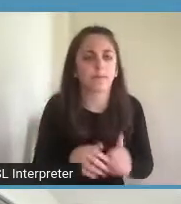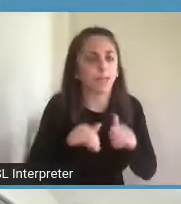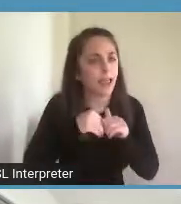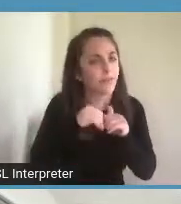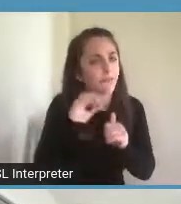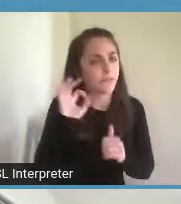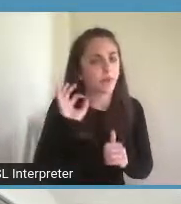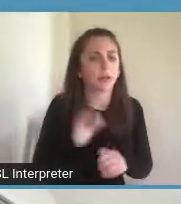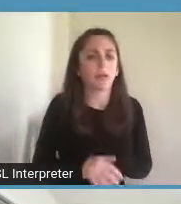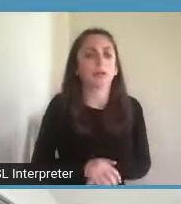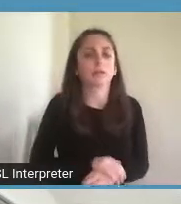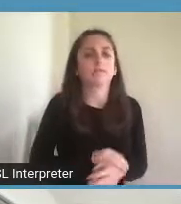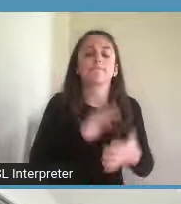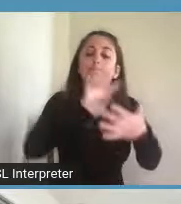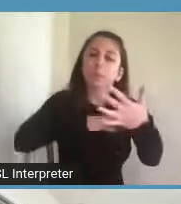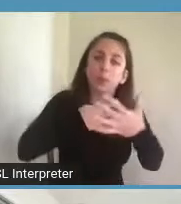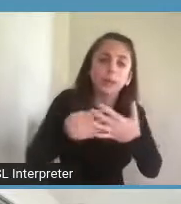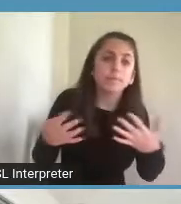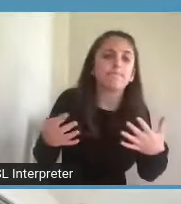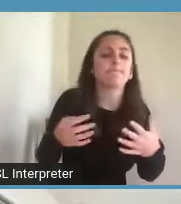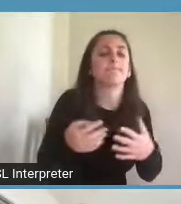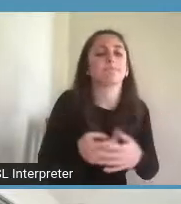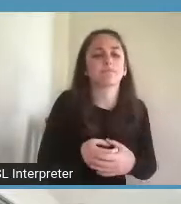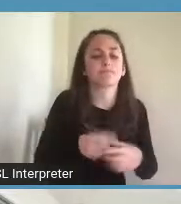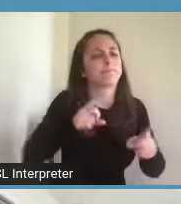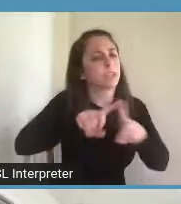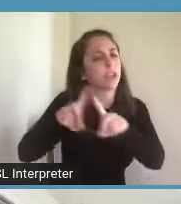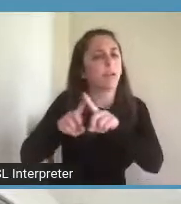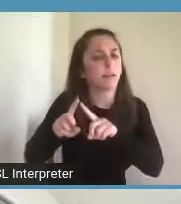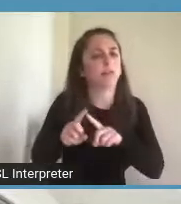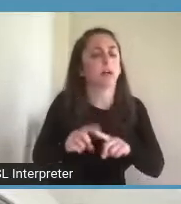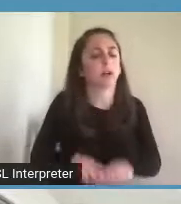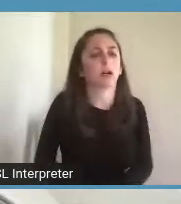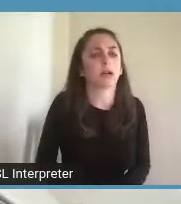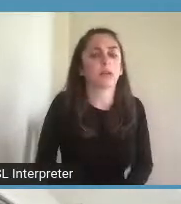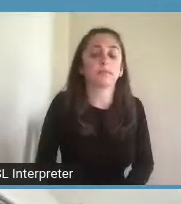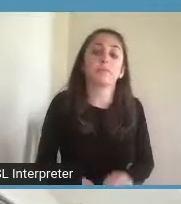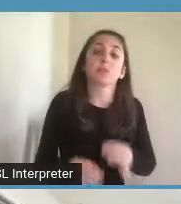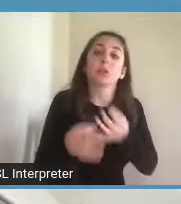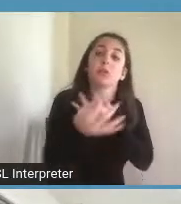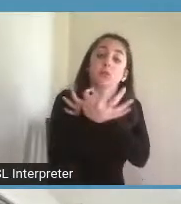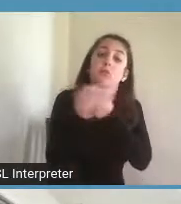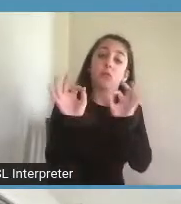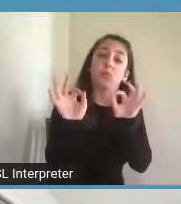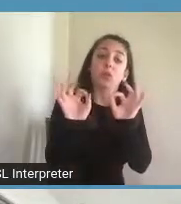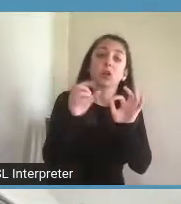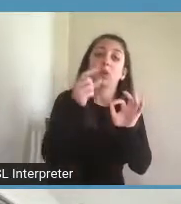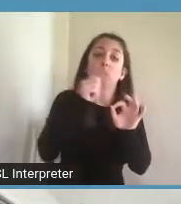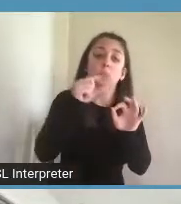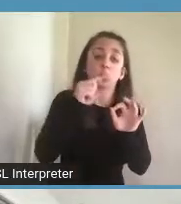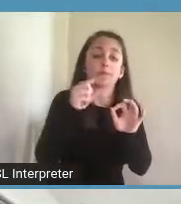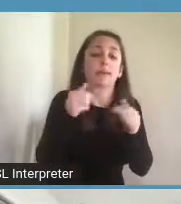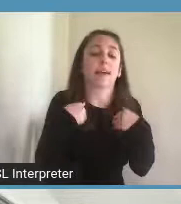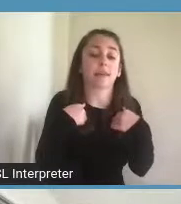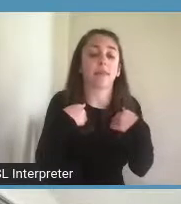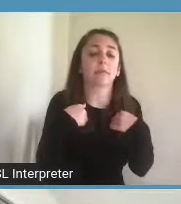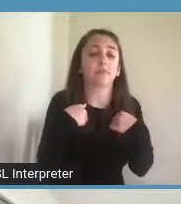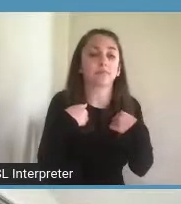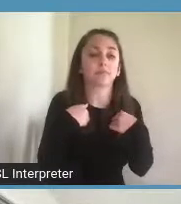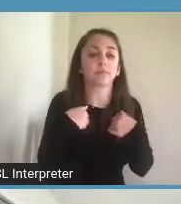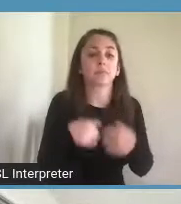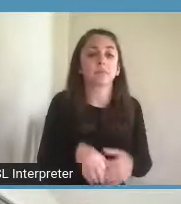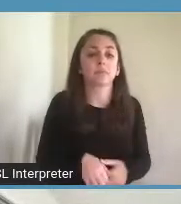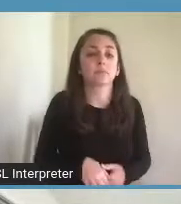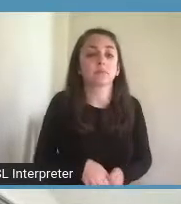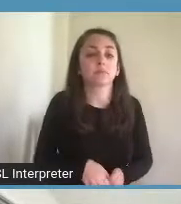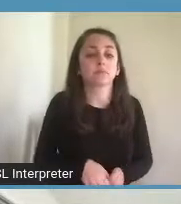have spreadsheets that do this for you, or there are other tools that do it, but this is a free tool from Google. When should you use URLs